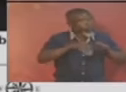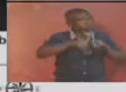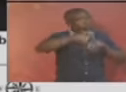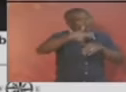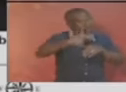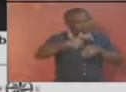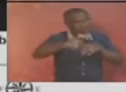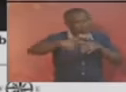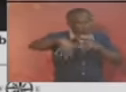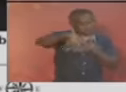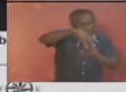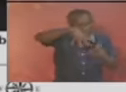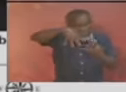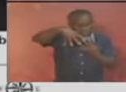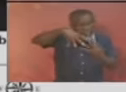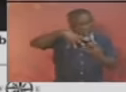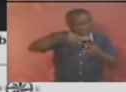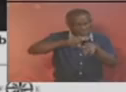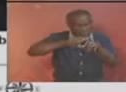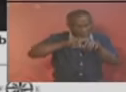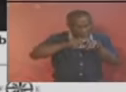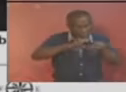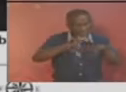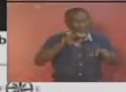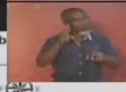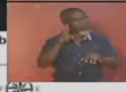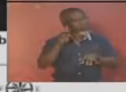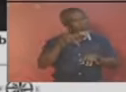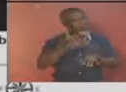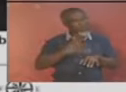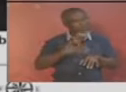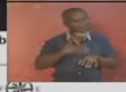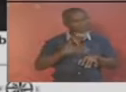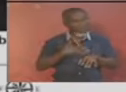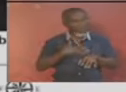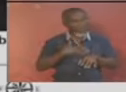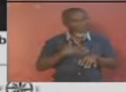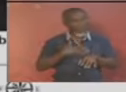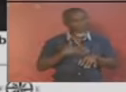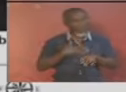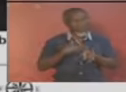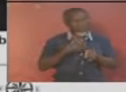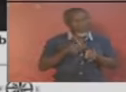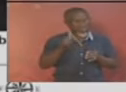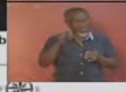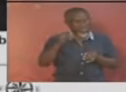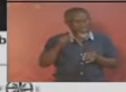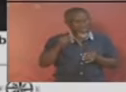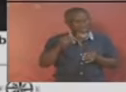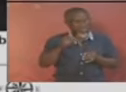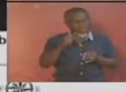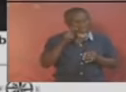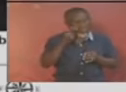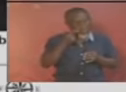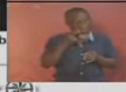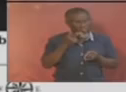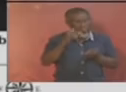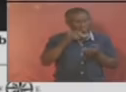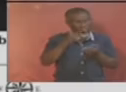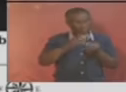that robust activity that has been taking place in each county has resulted in the low numbers that we're seeing